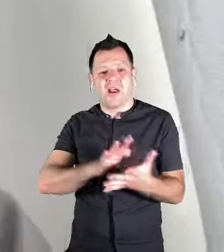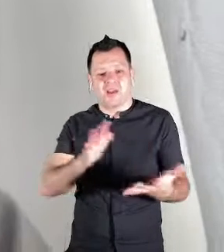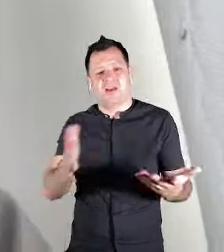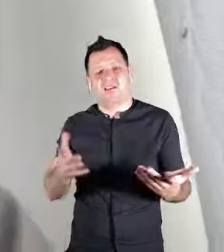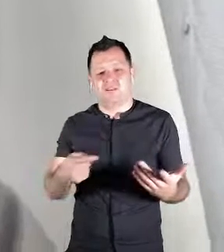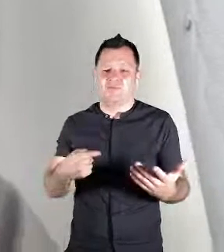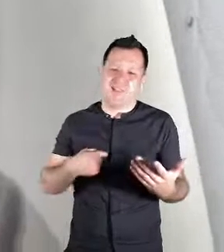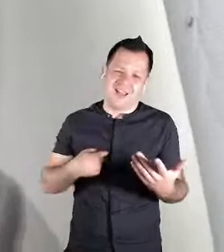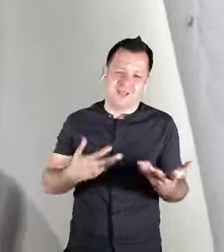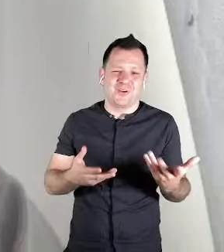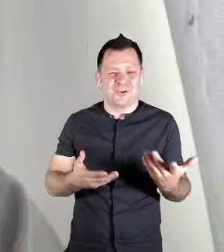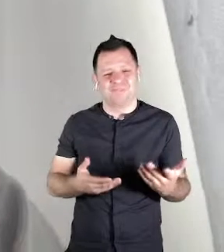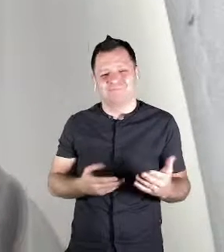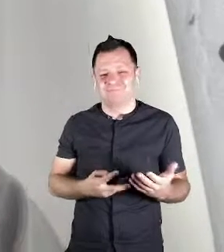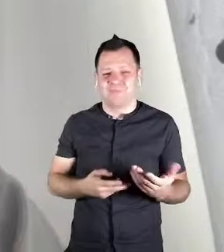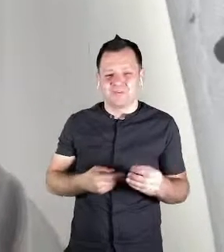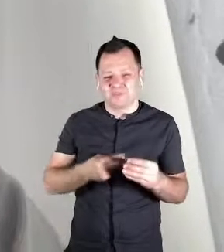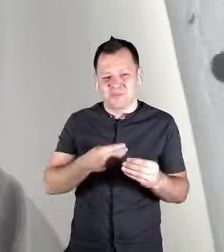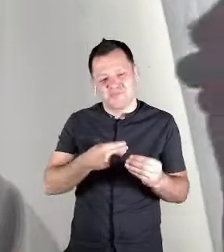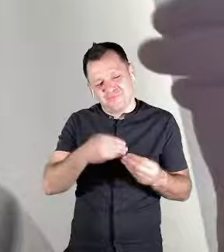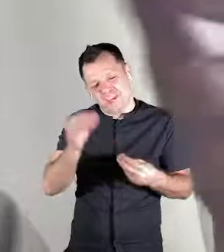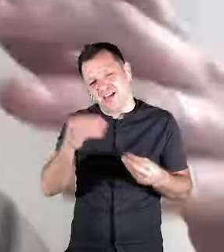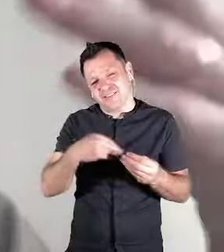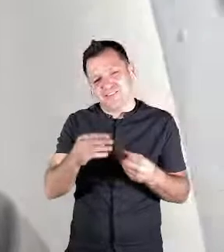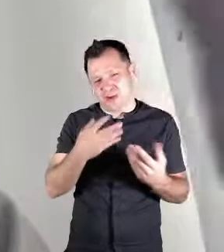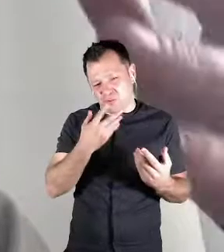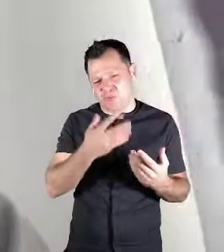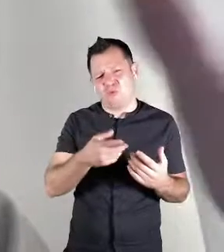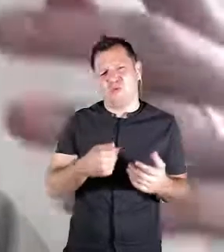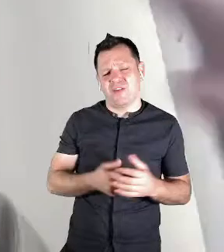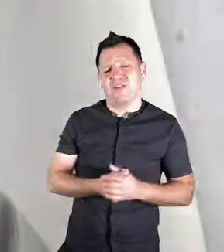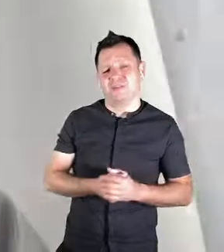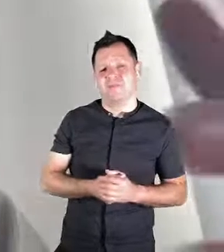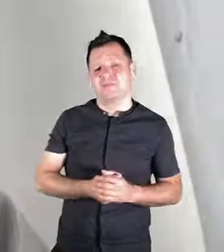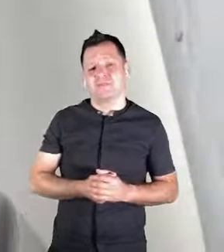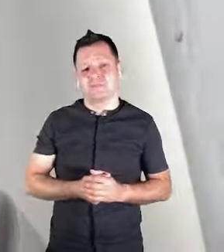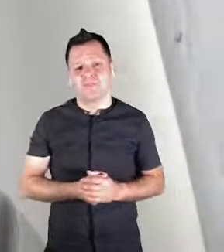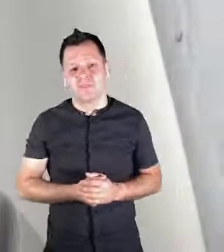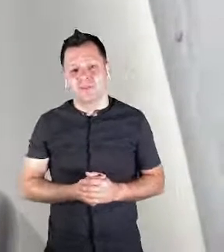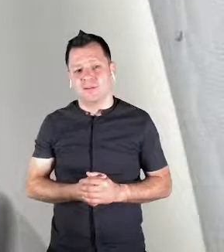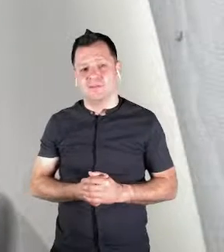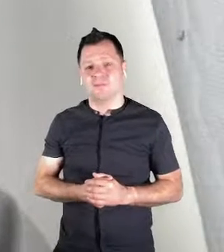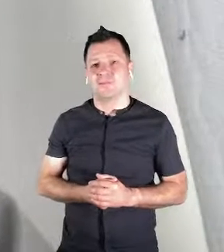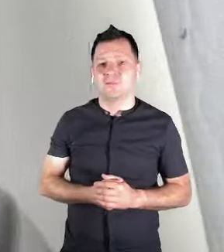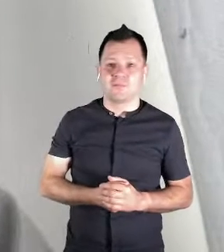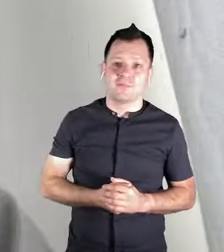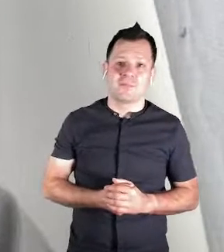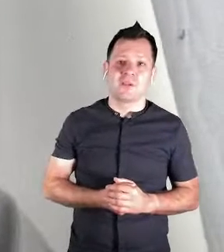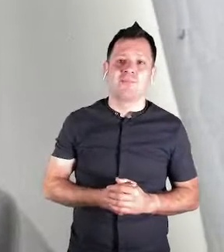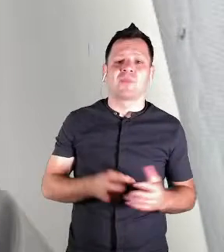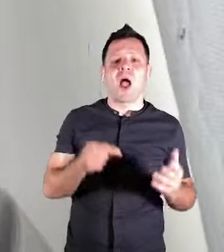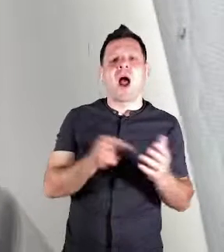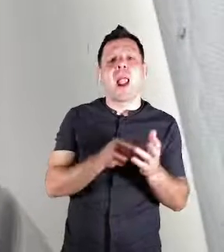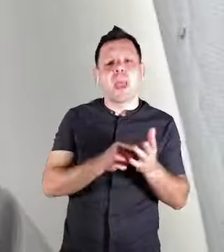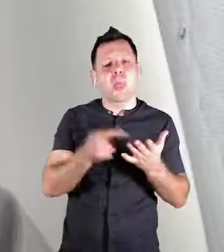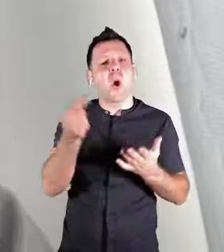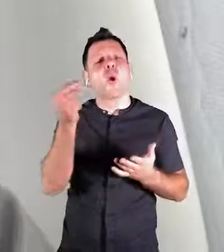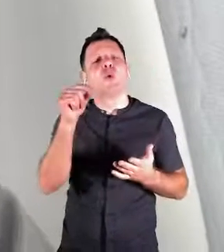stereotype, but I think that there's a grain of truth in every stereotype, and this is